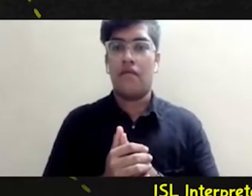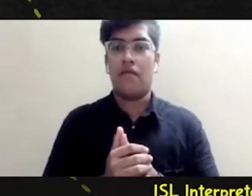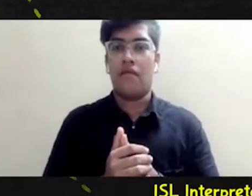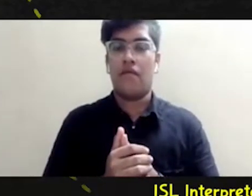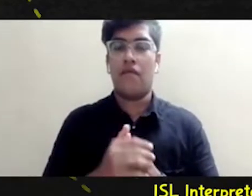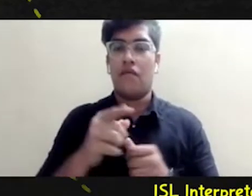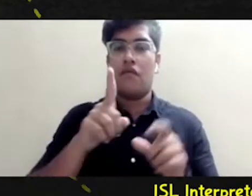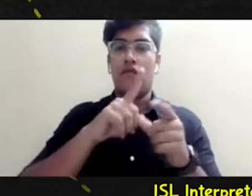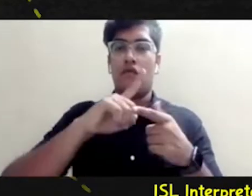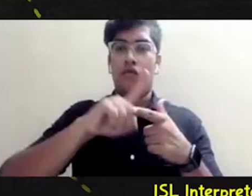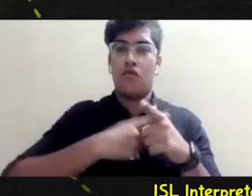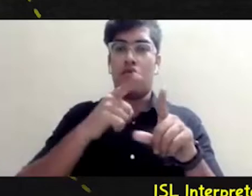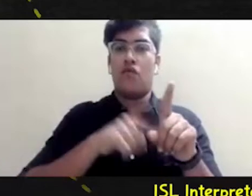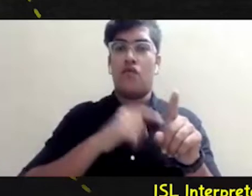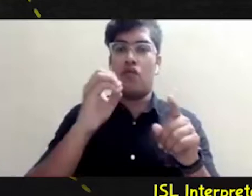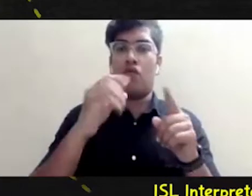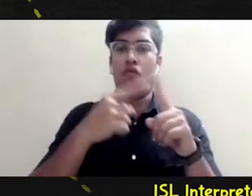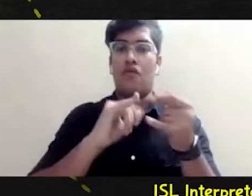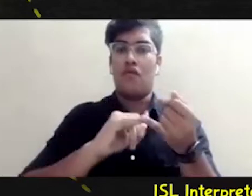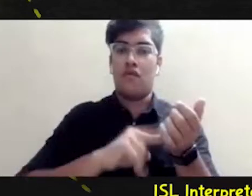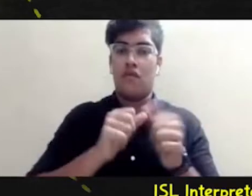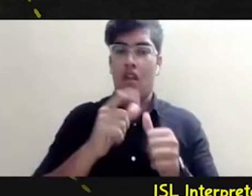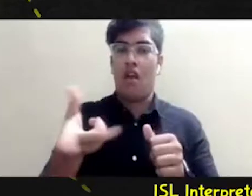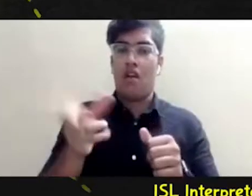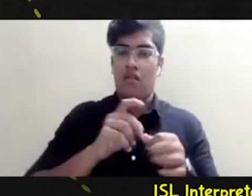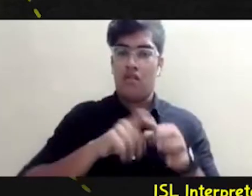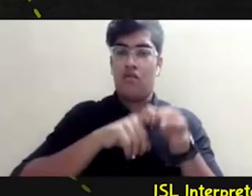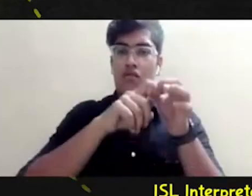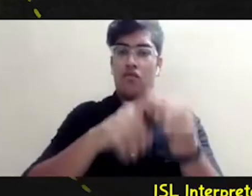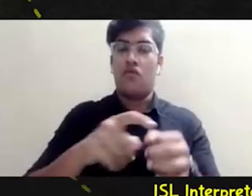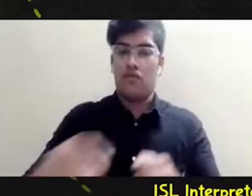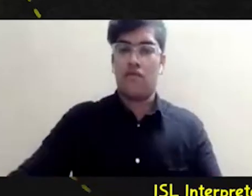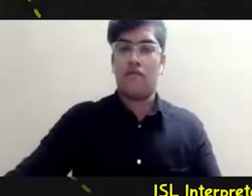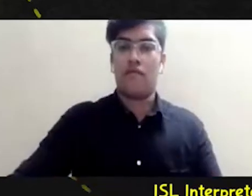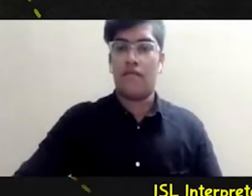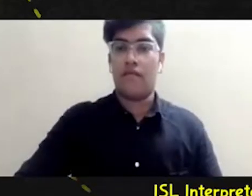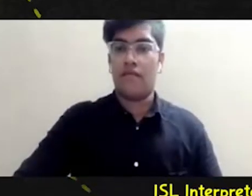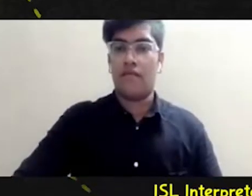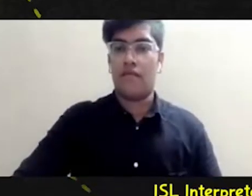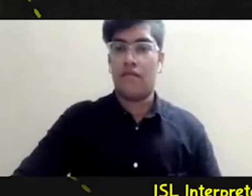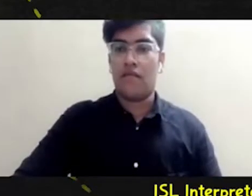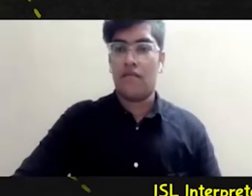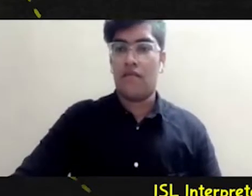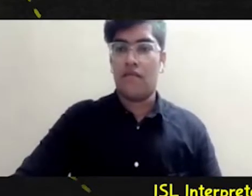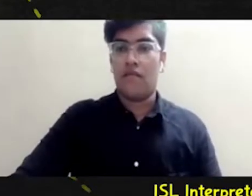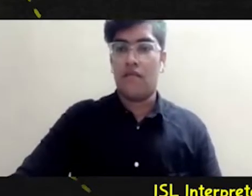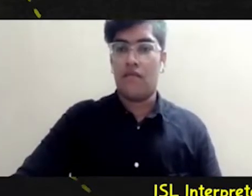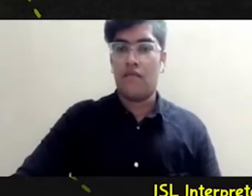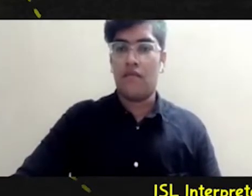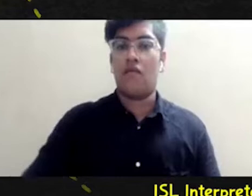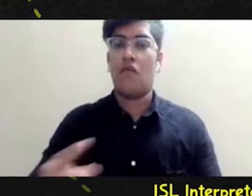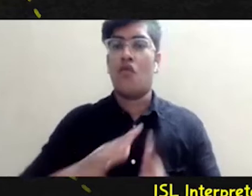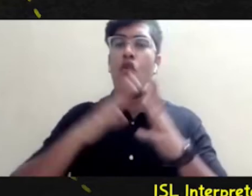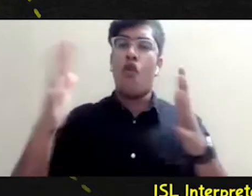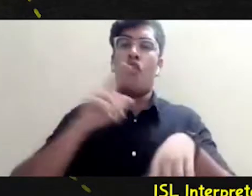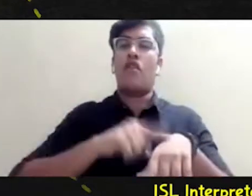Jyotsna again, you have like, how do we, a lot of the time, Jyotsna, I'm just reading out and then other can also add into that. So a lot of the time data